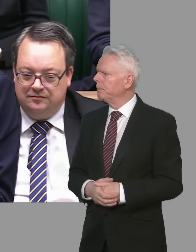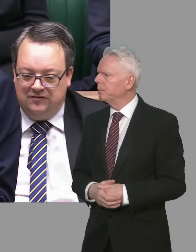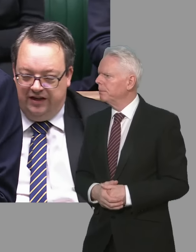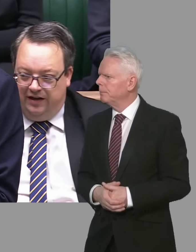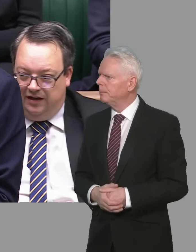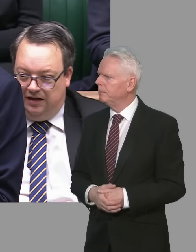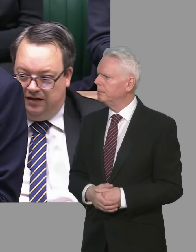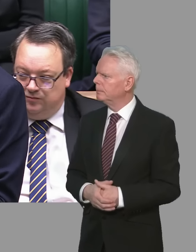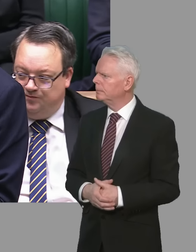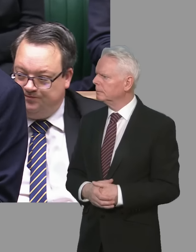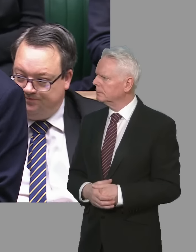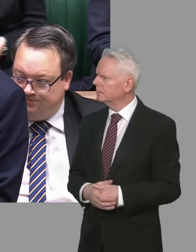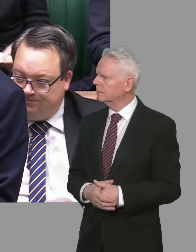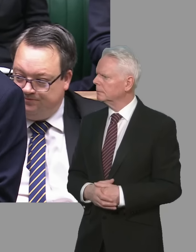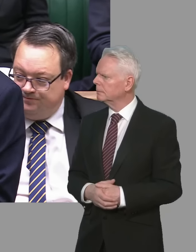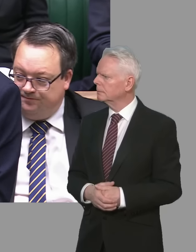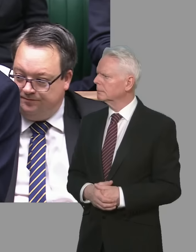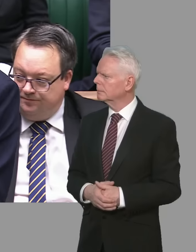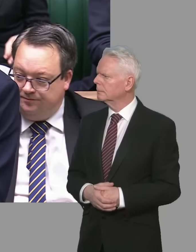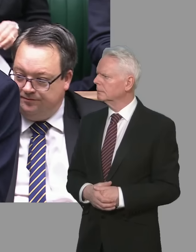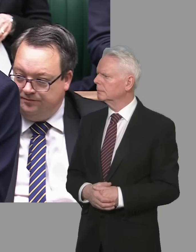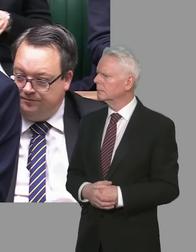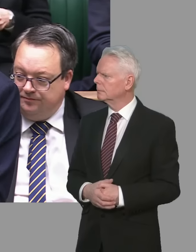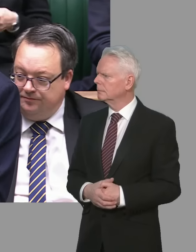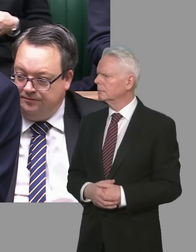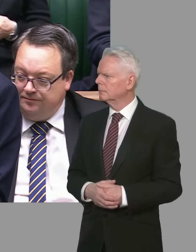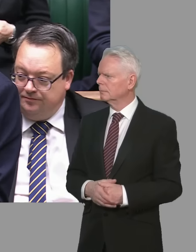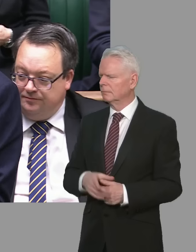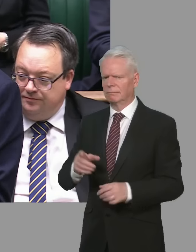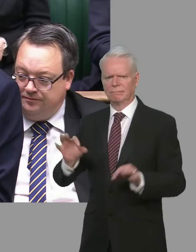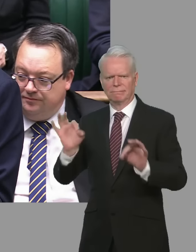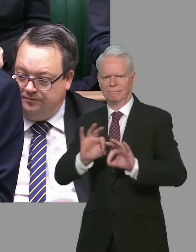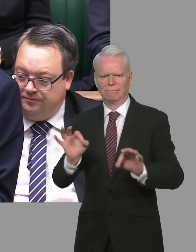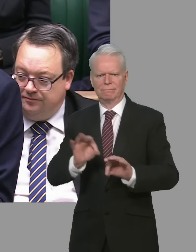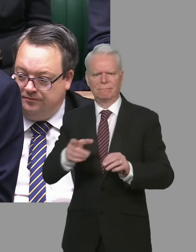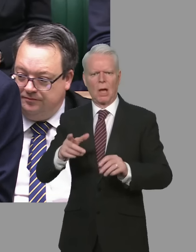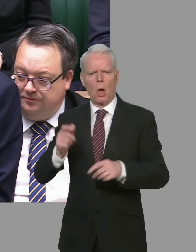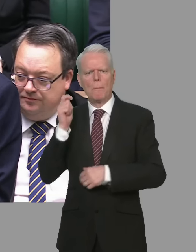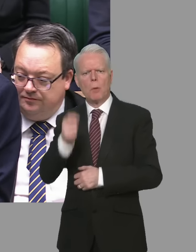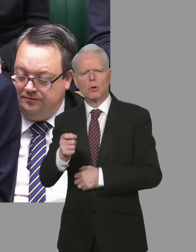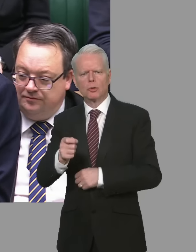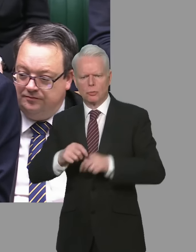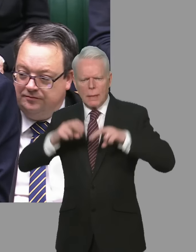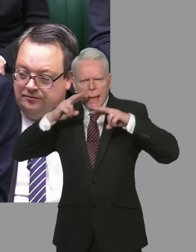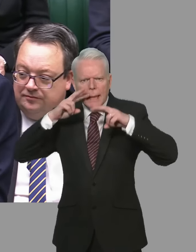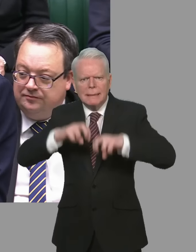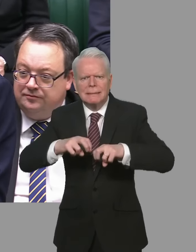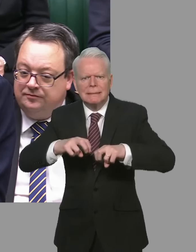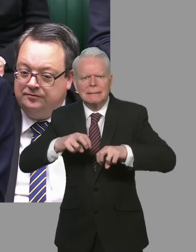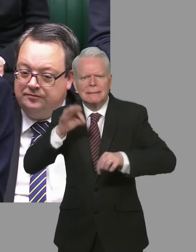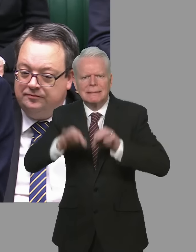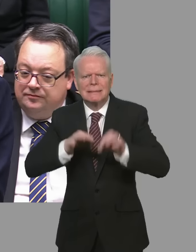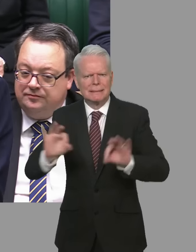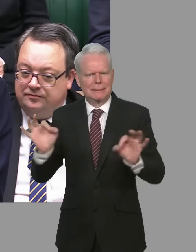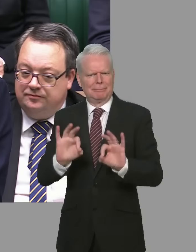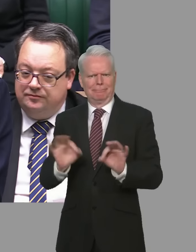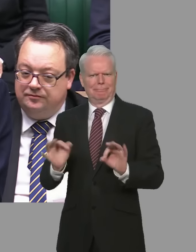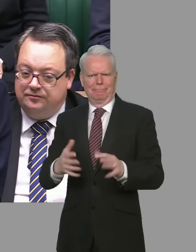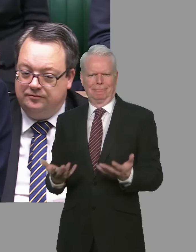Shiner. In 1991, the SAS shot and killed 3 members of the